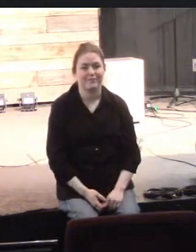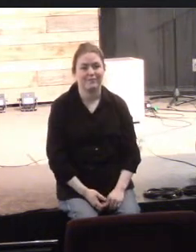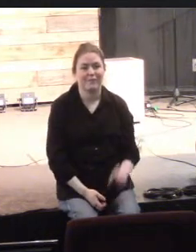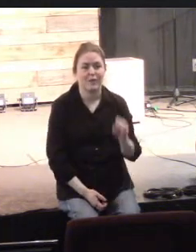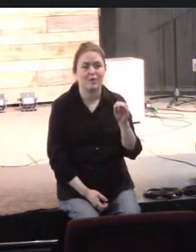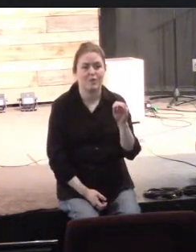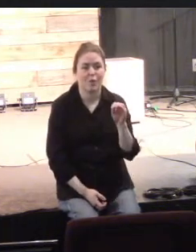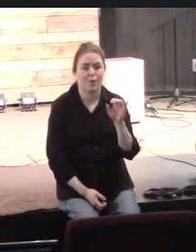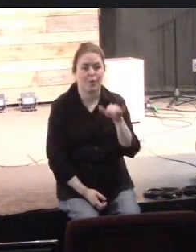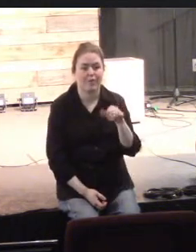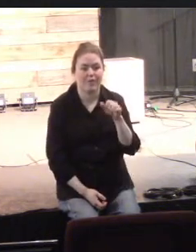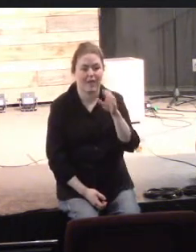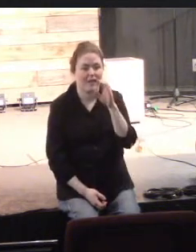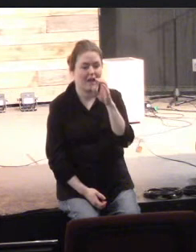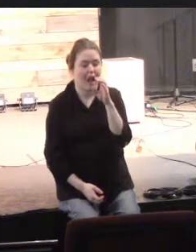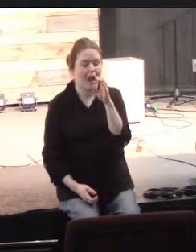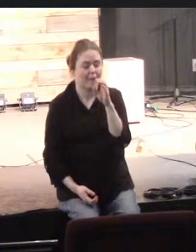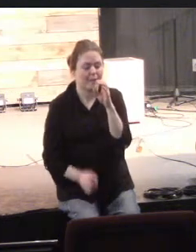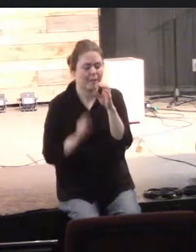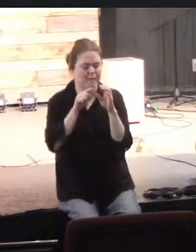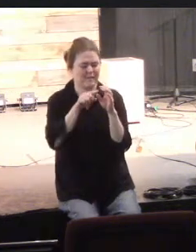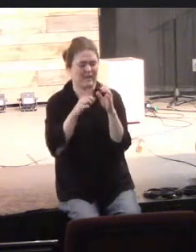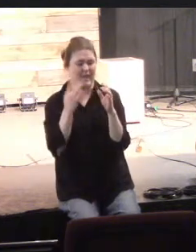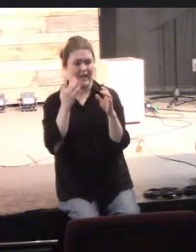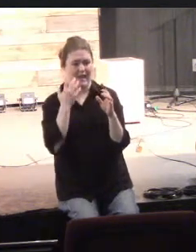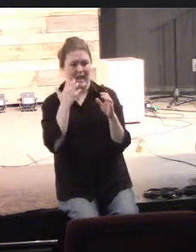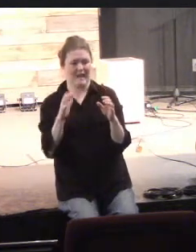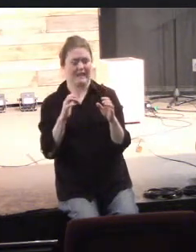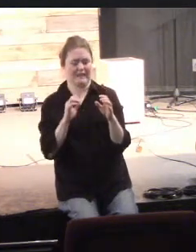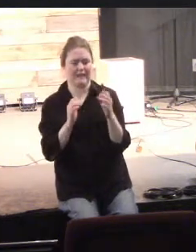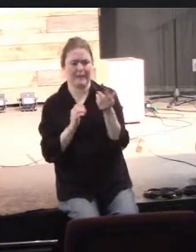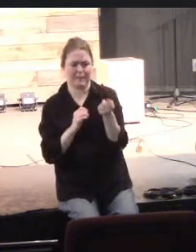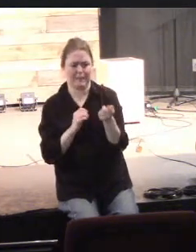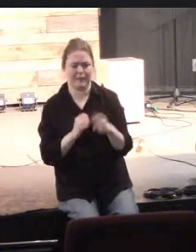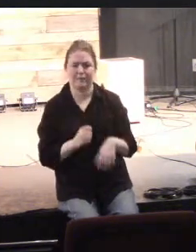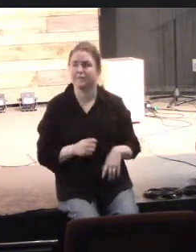this mic's a little hot. A little hot. All right,